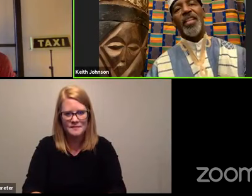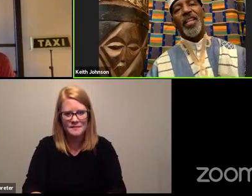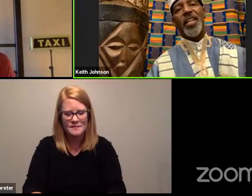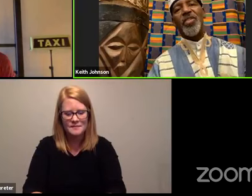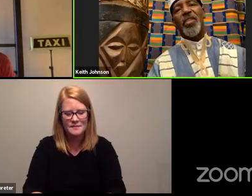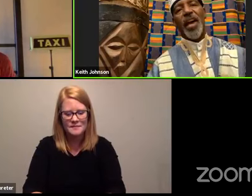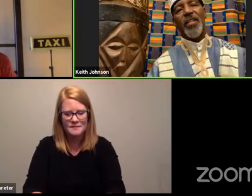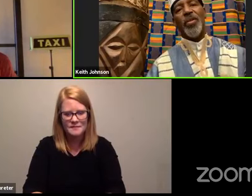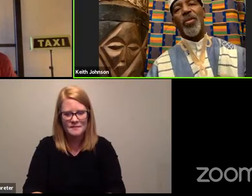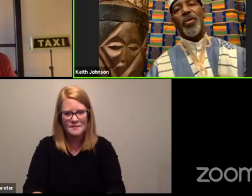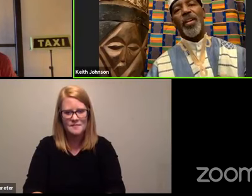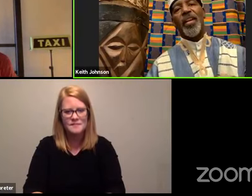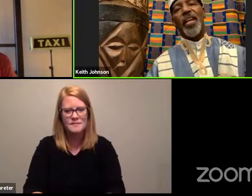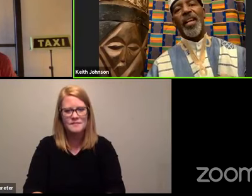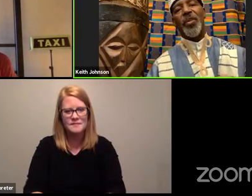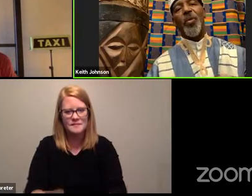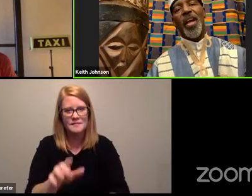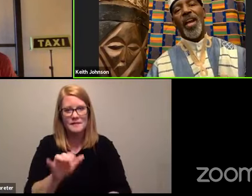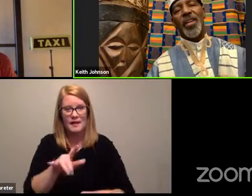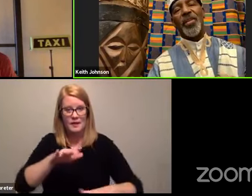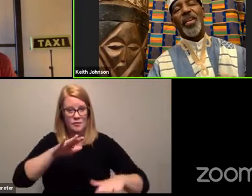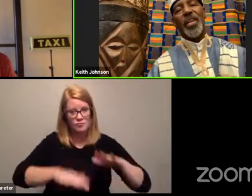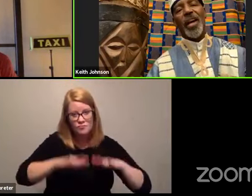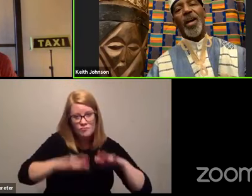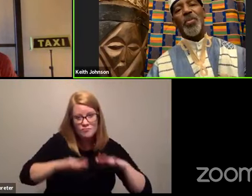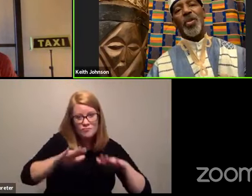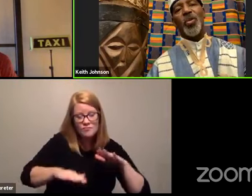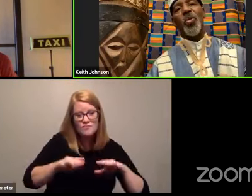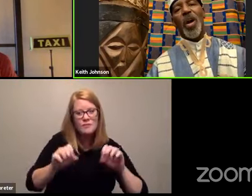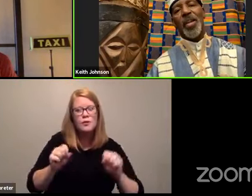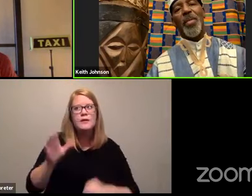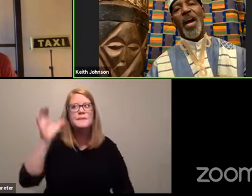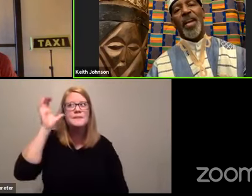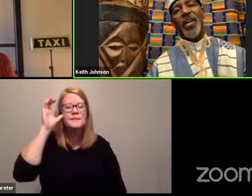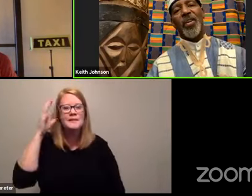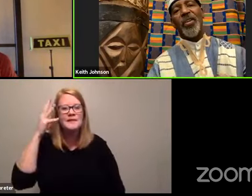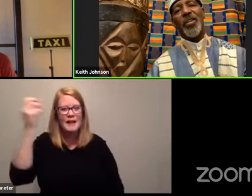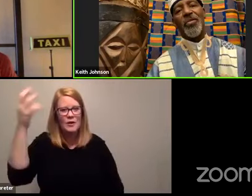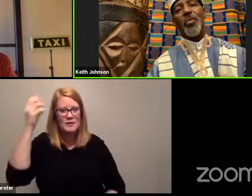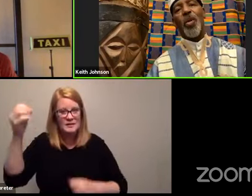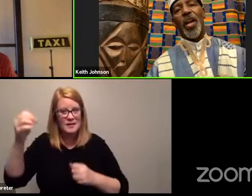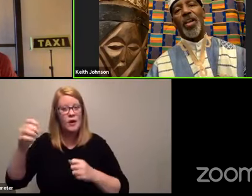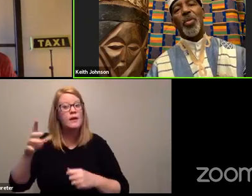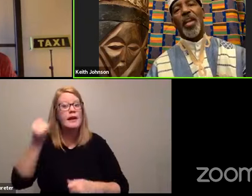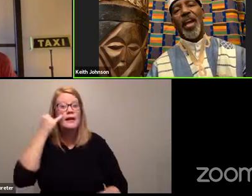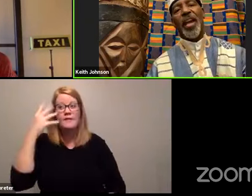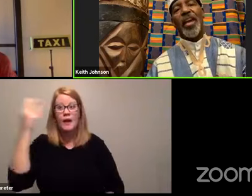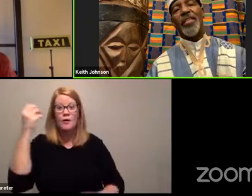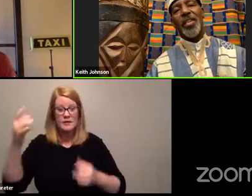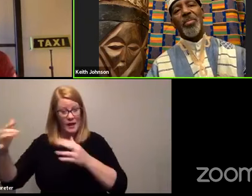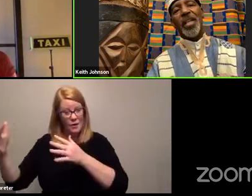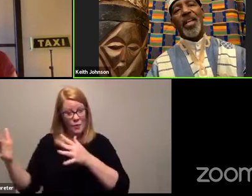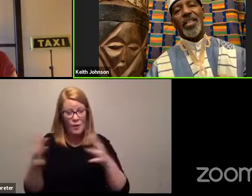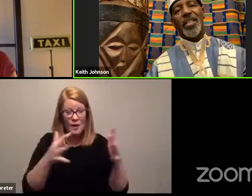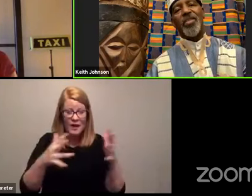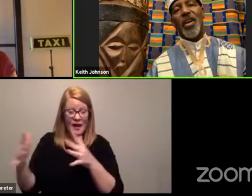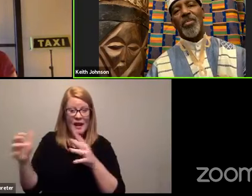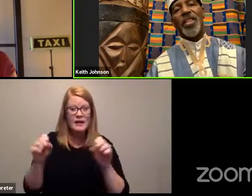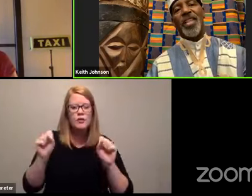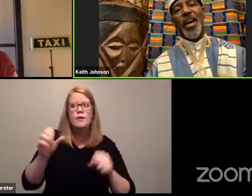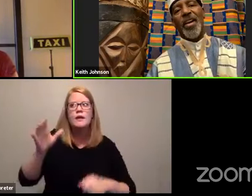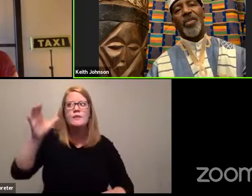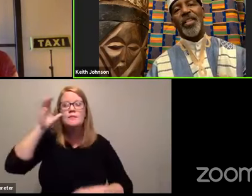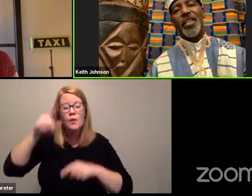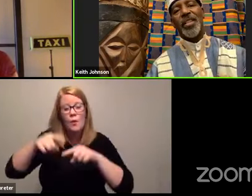Outdoors can travel in the wind up to 1 mile from where you're playing because the